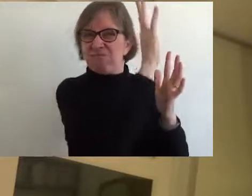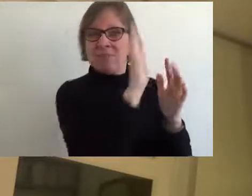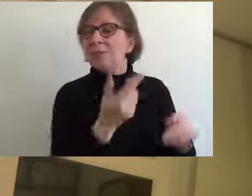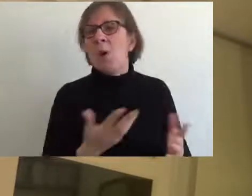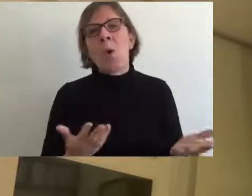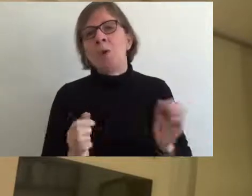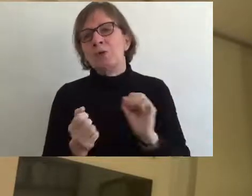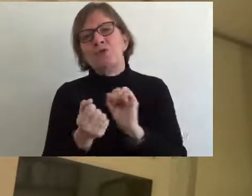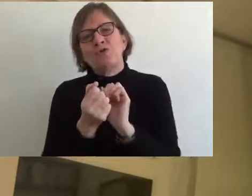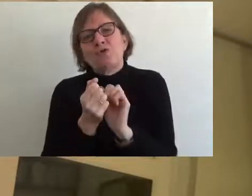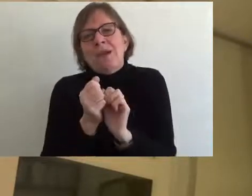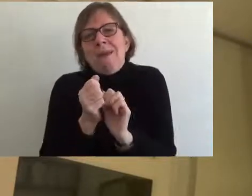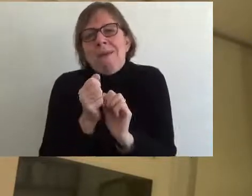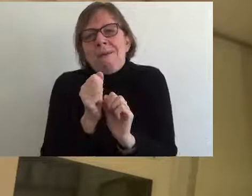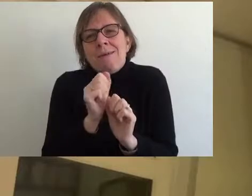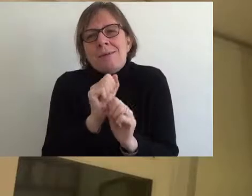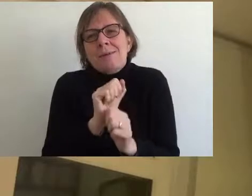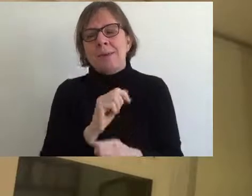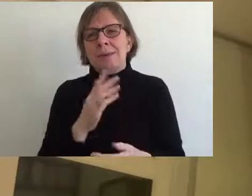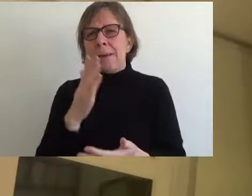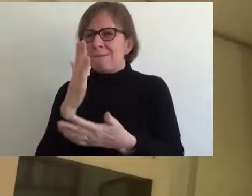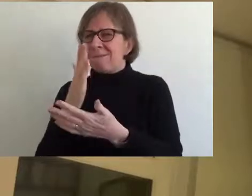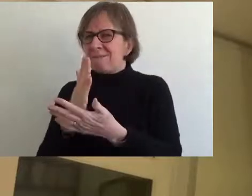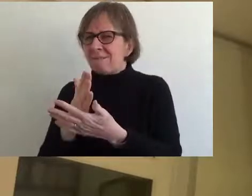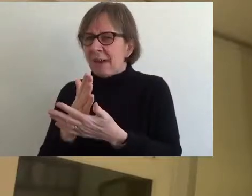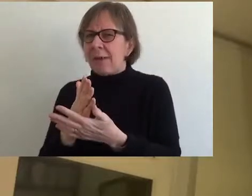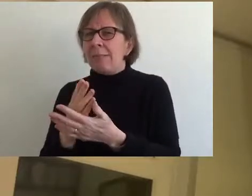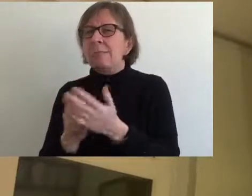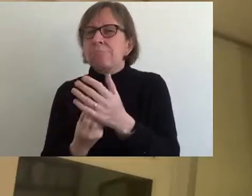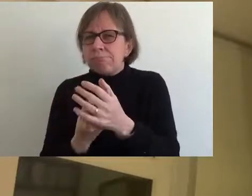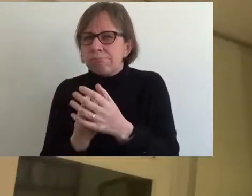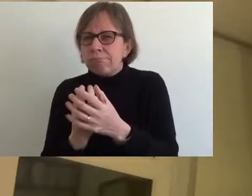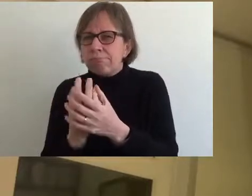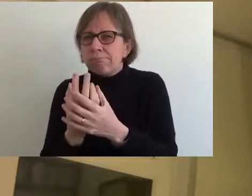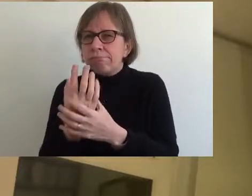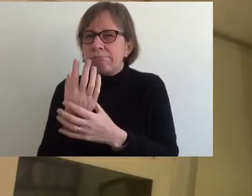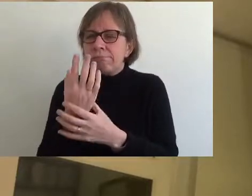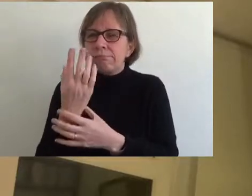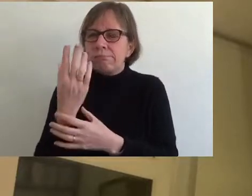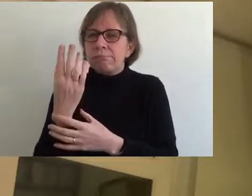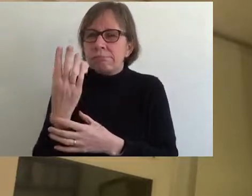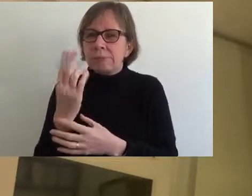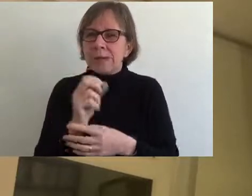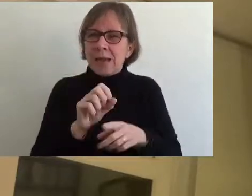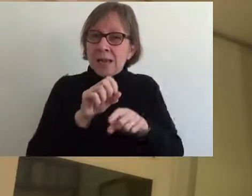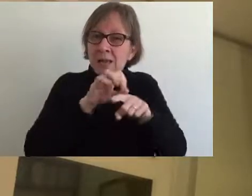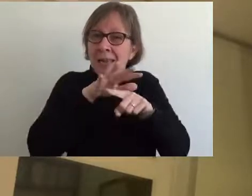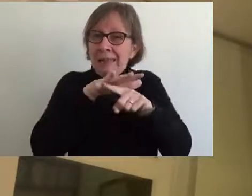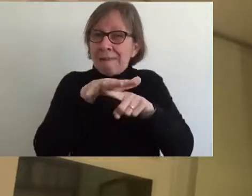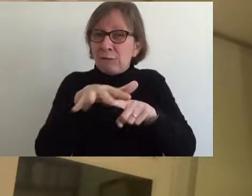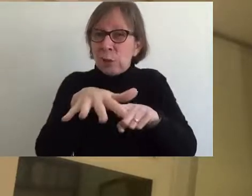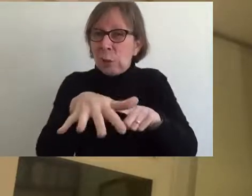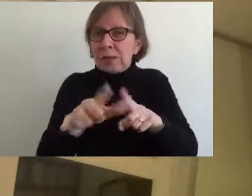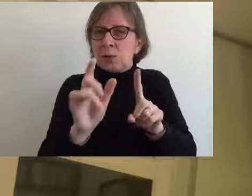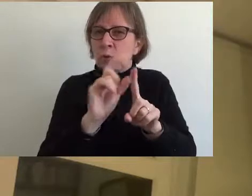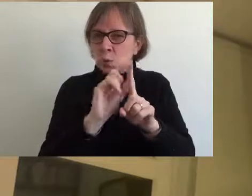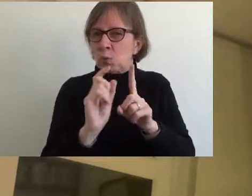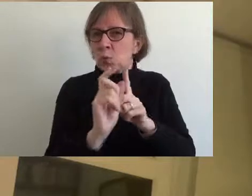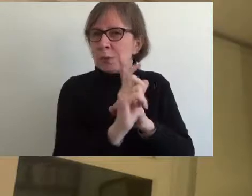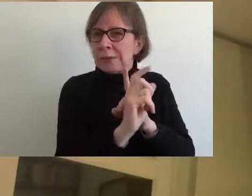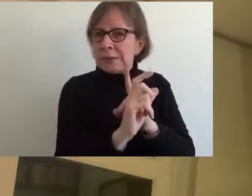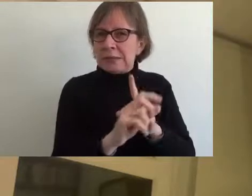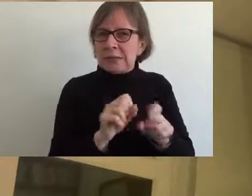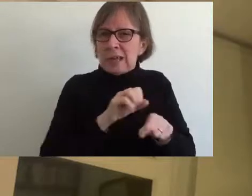So our faith together will enable us to grow and to impact those